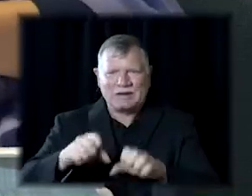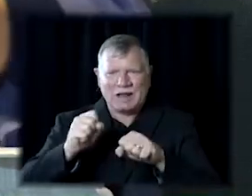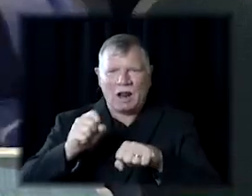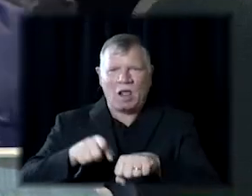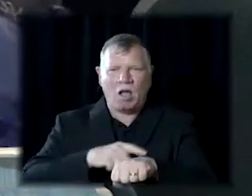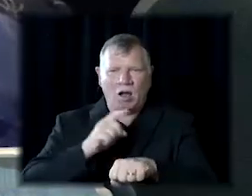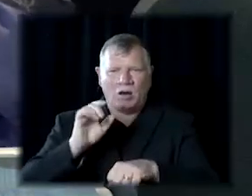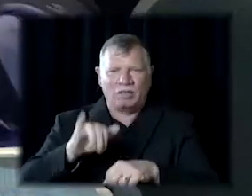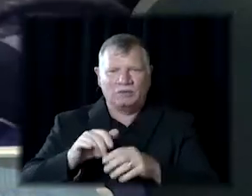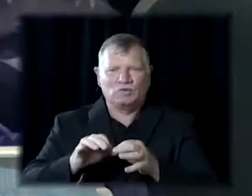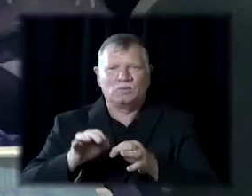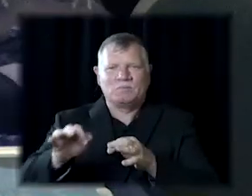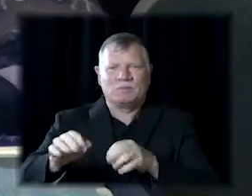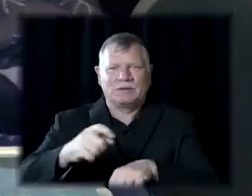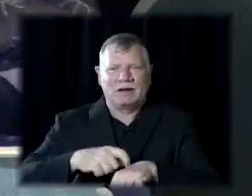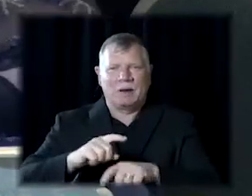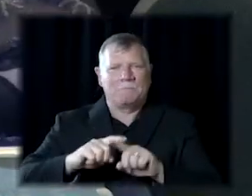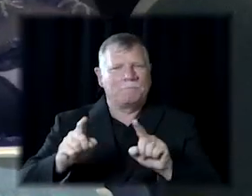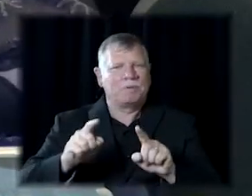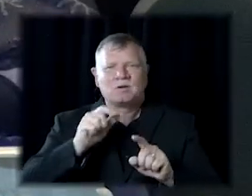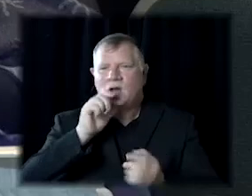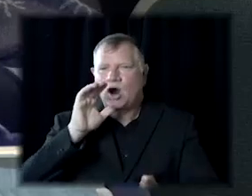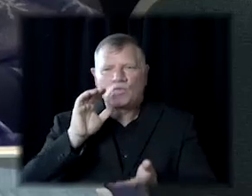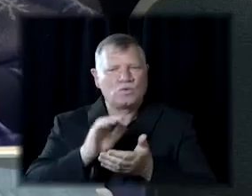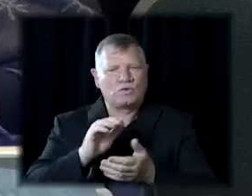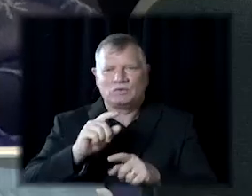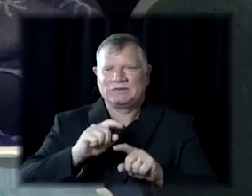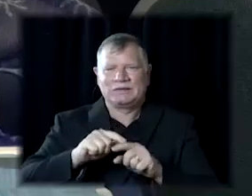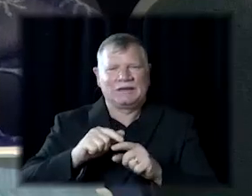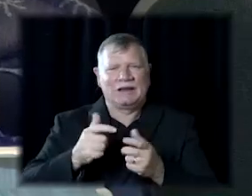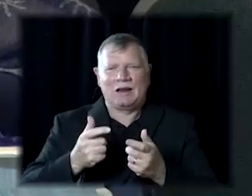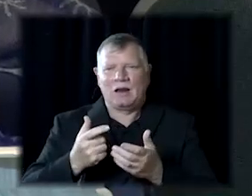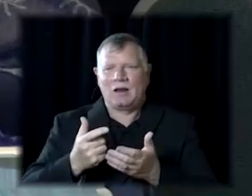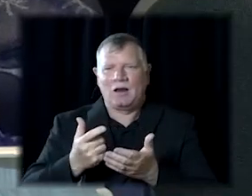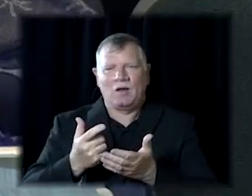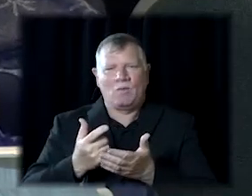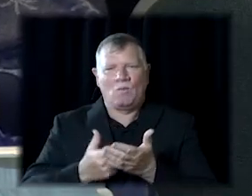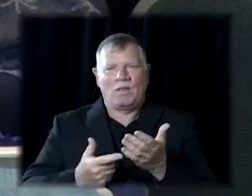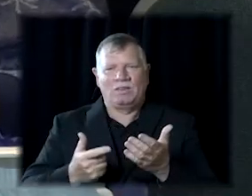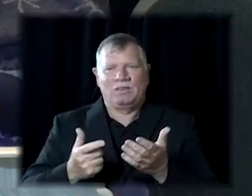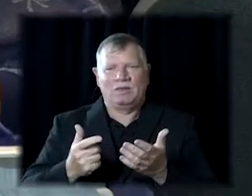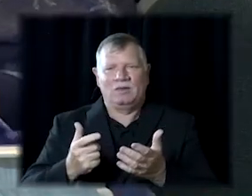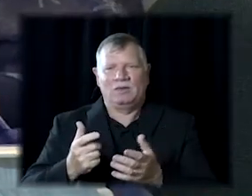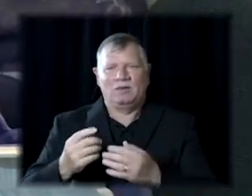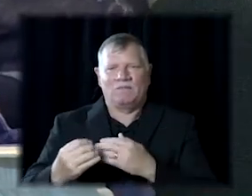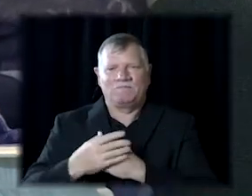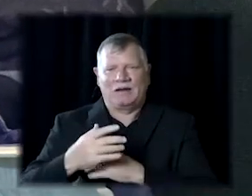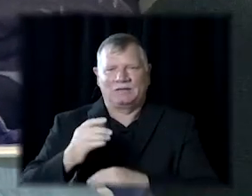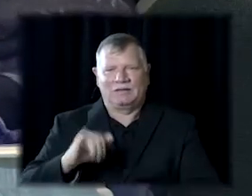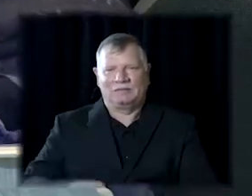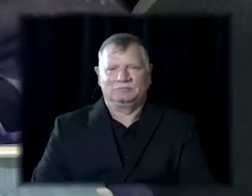bit longer, so that got moved out as well, but not reduced in terms of the effect that we expect.